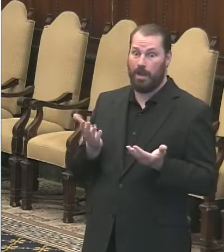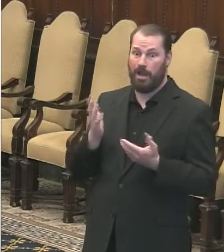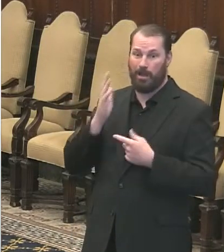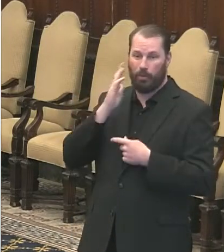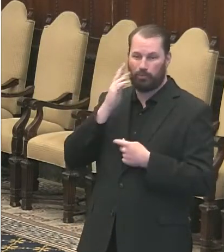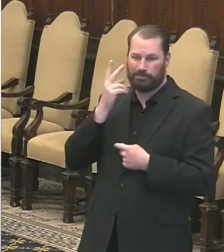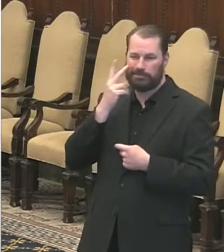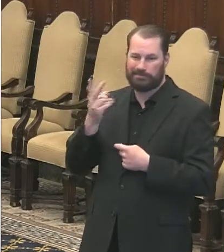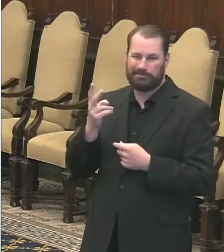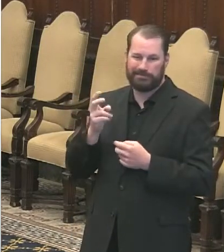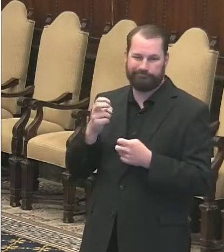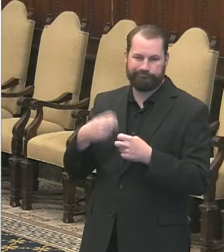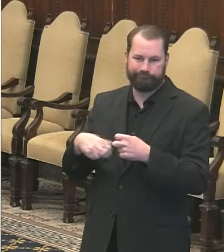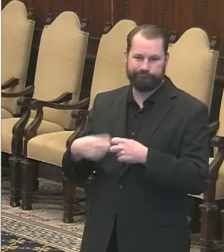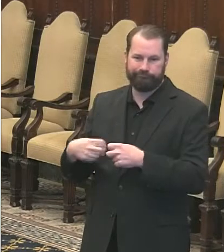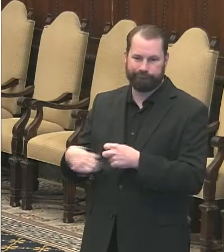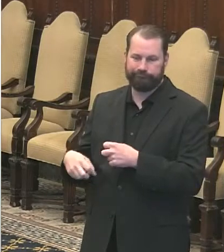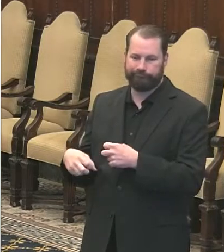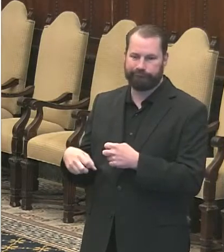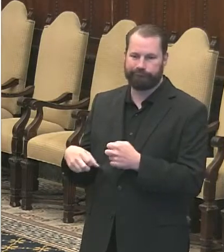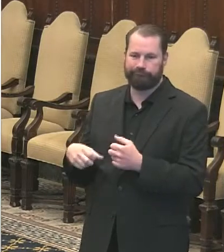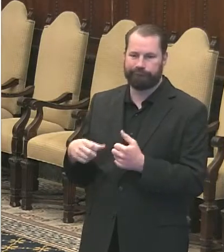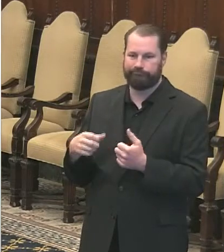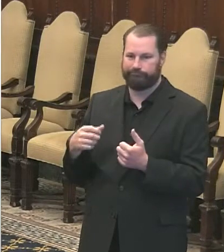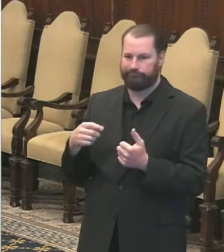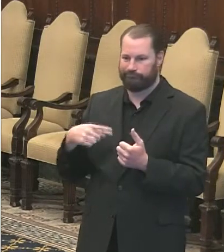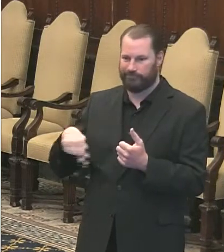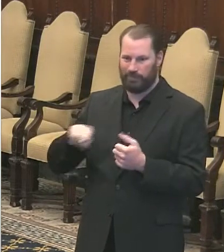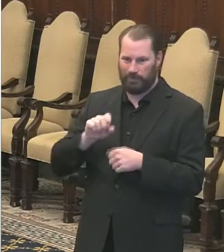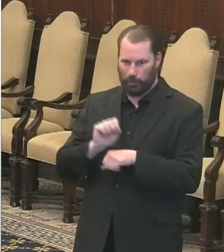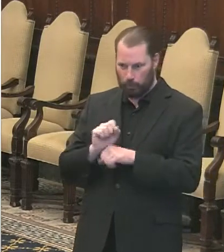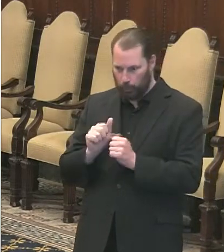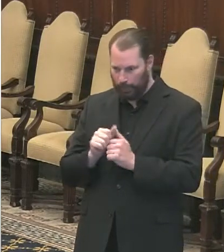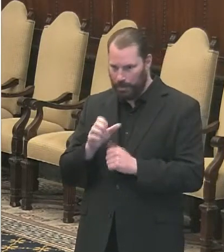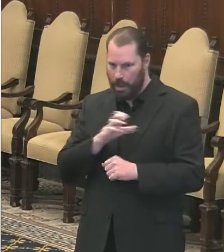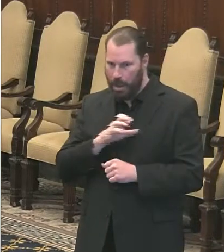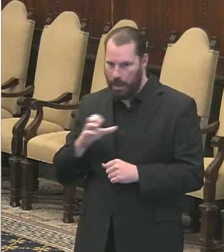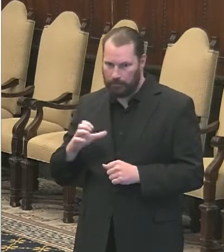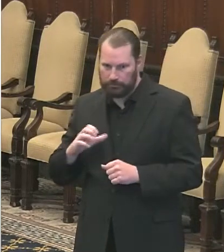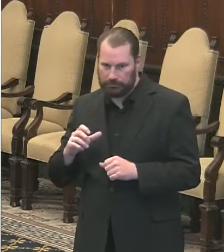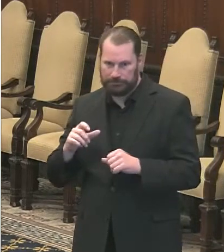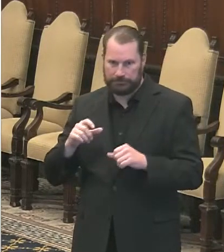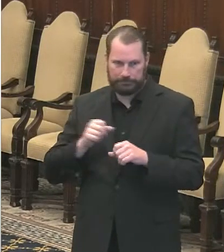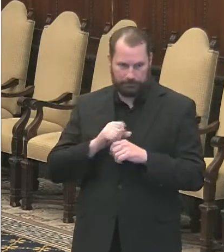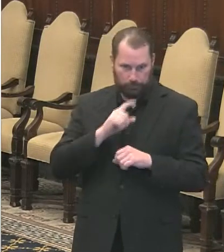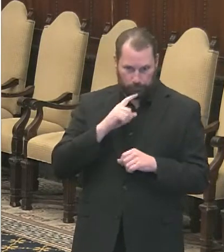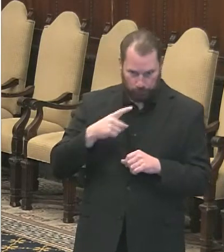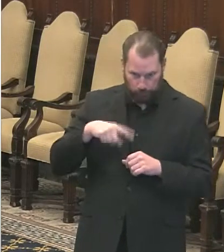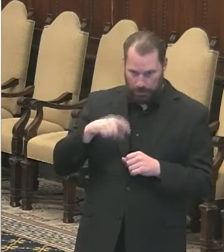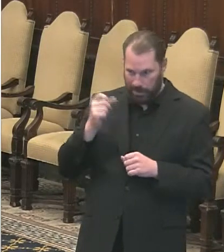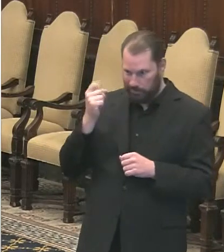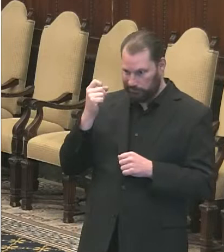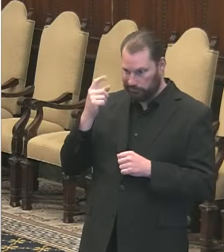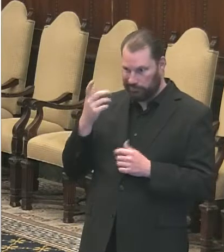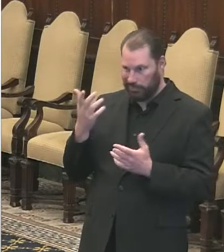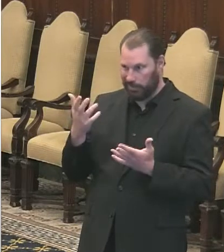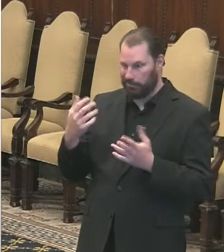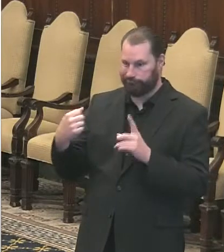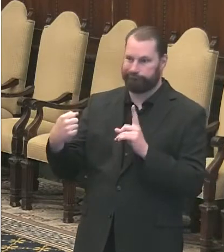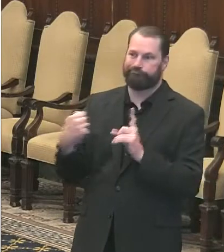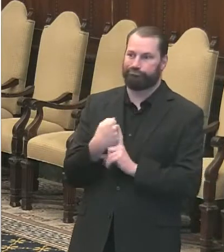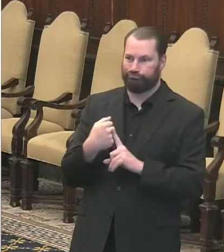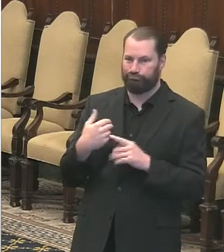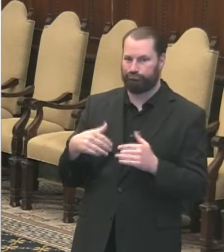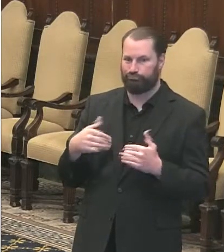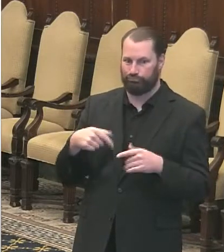with economists to make sure that we understand what the exact impact is going to be on Philadelphia finances. We can